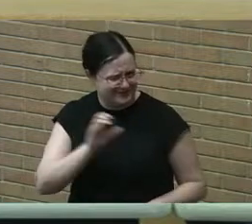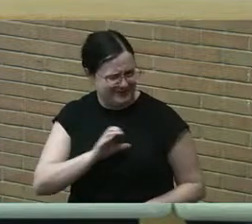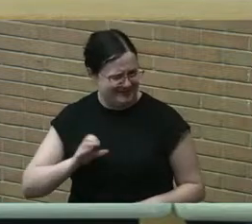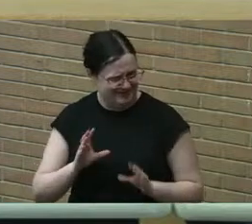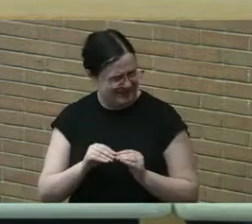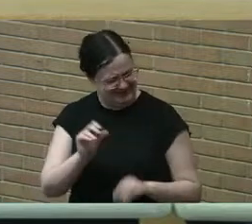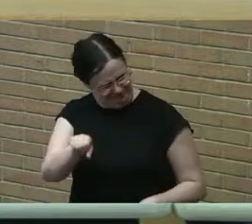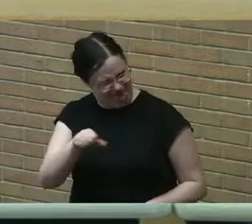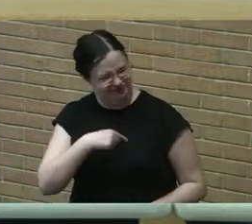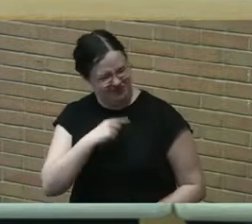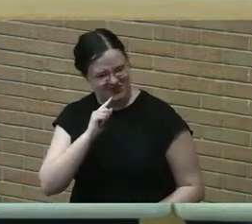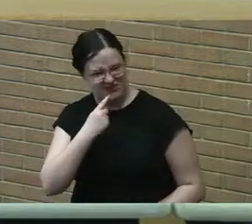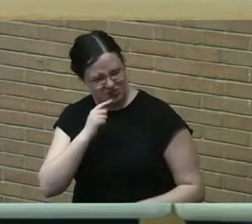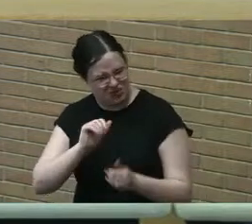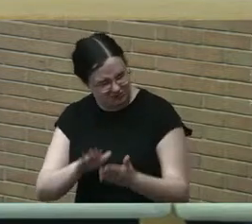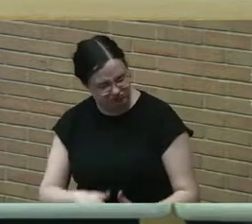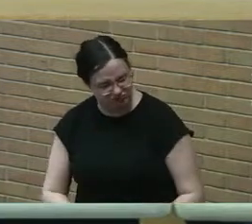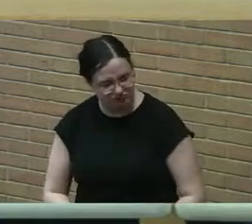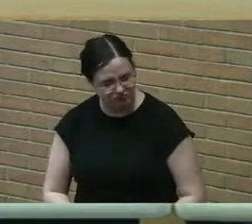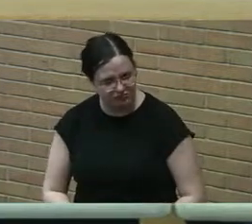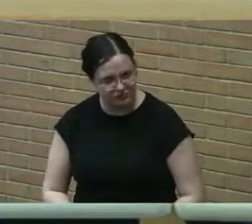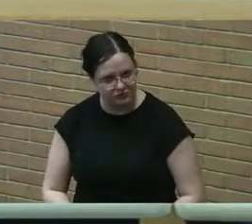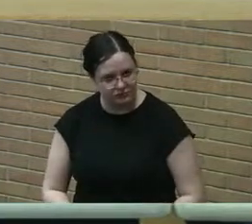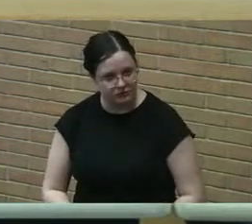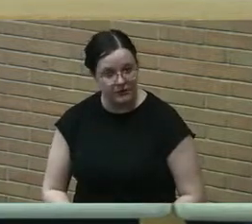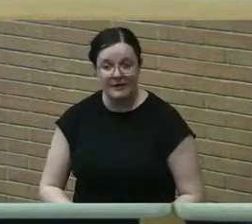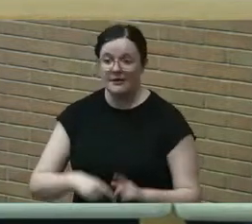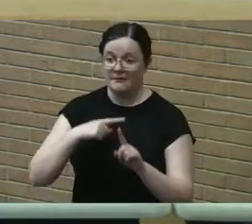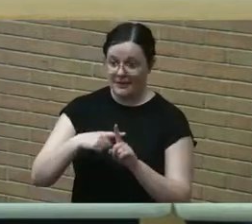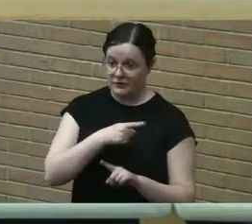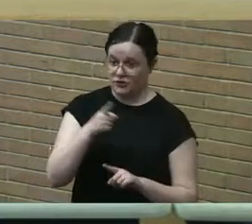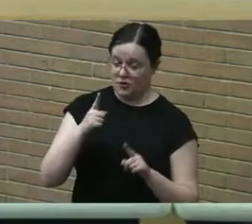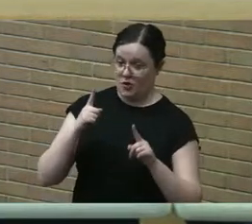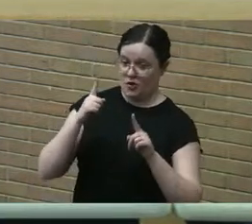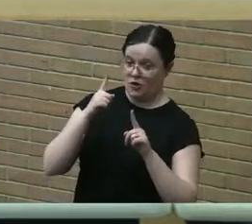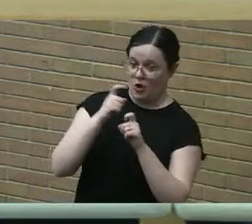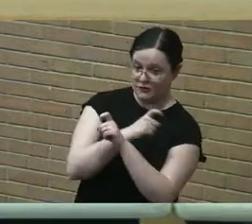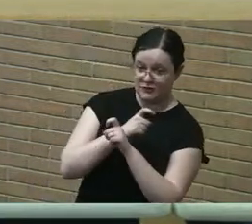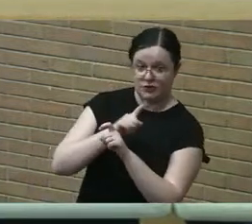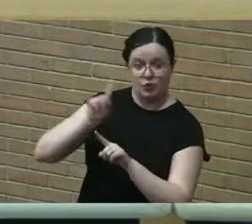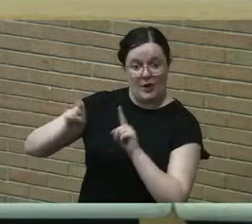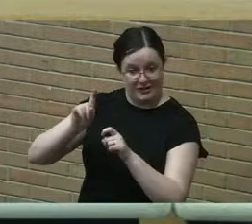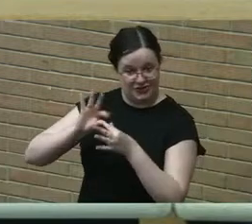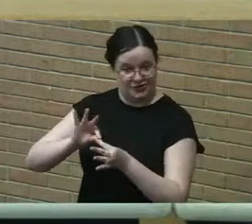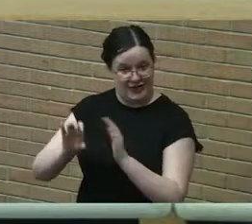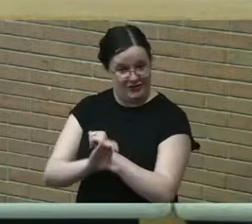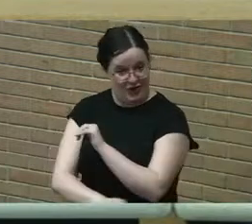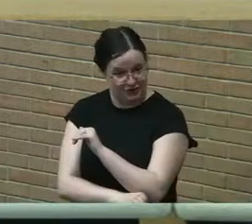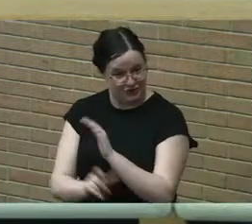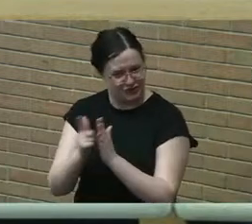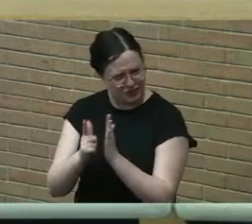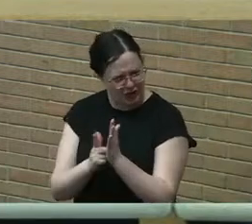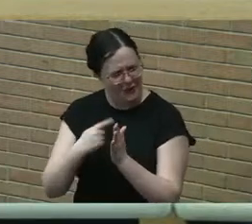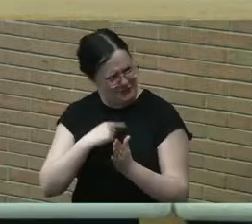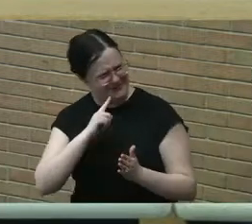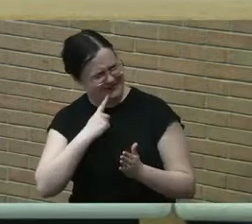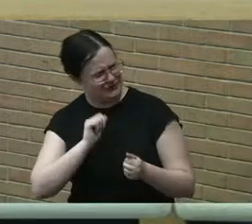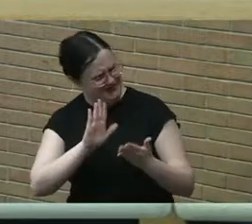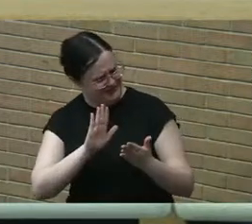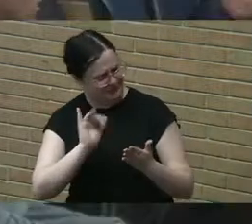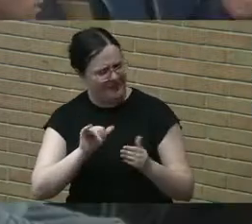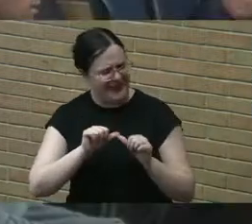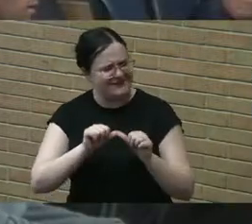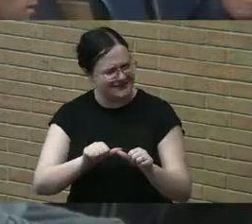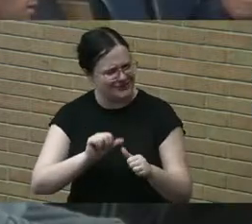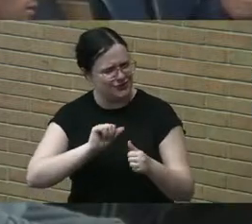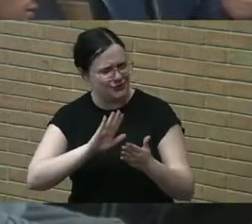seriously. We also take seriously complicated questions of constitutional law, and that's what we will continue to do. Thank you, Mr.